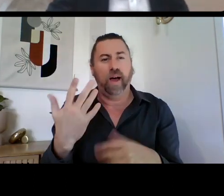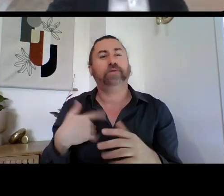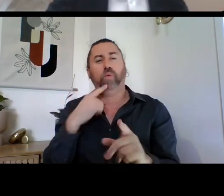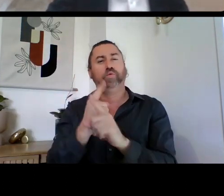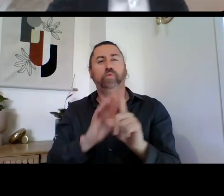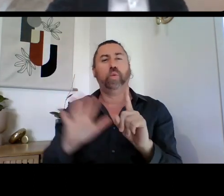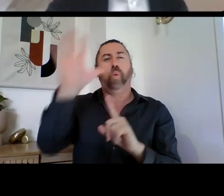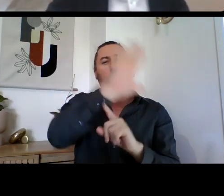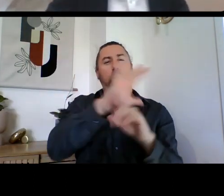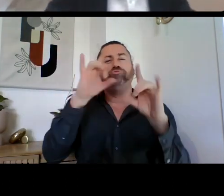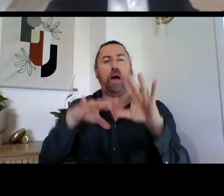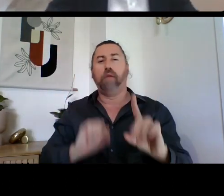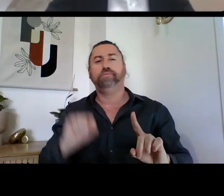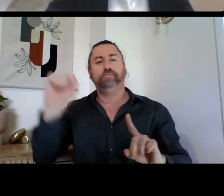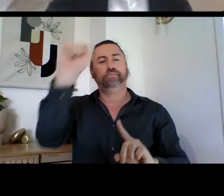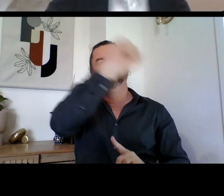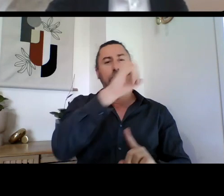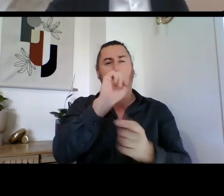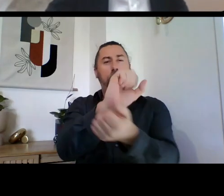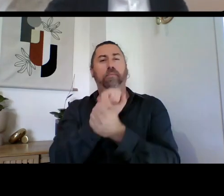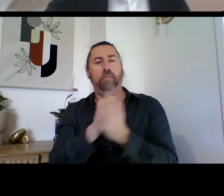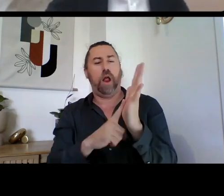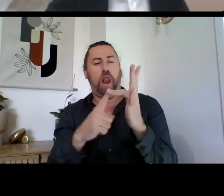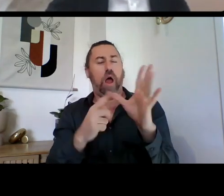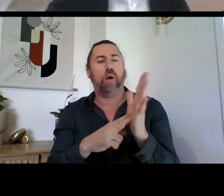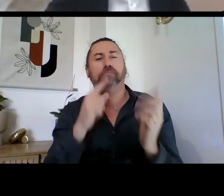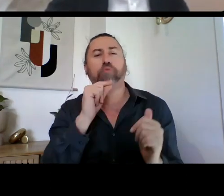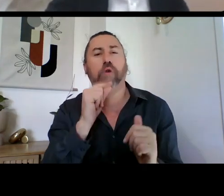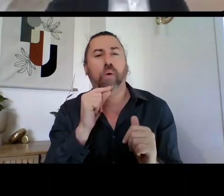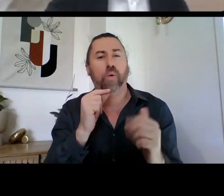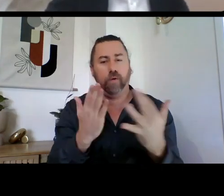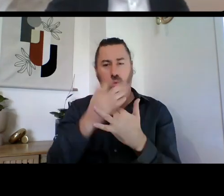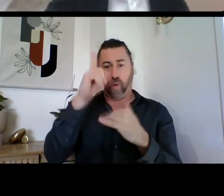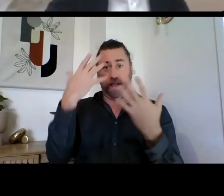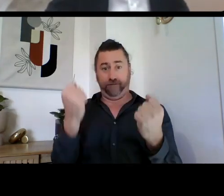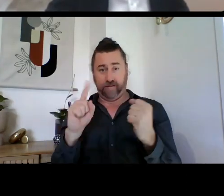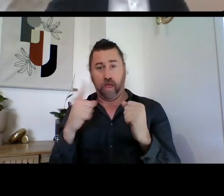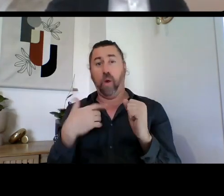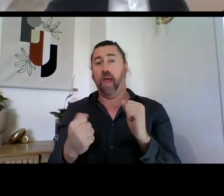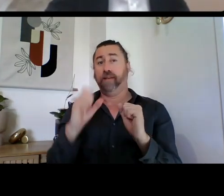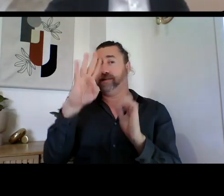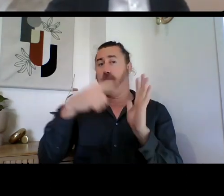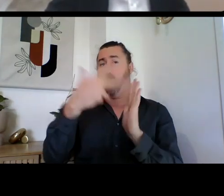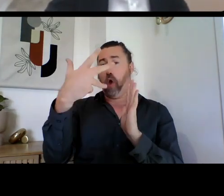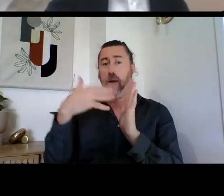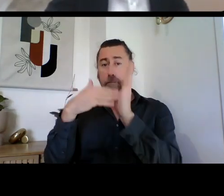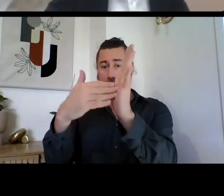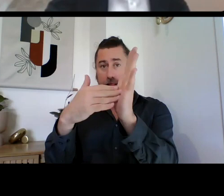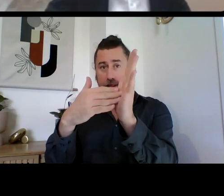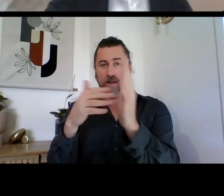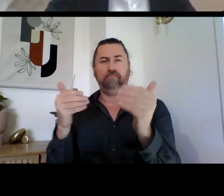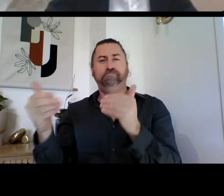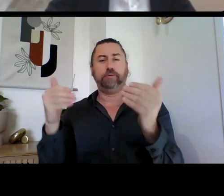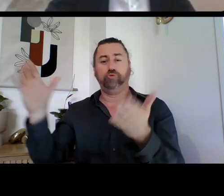delivering loans through their existing schemes. And we've also received $10.9 million in the budget to